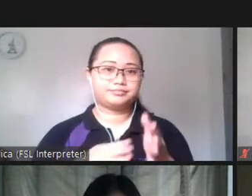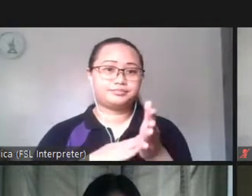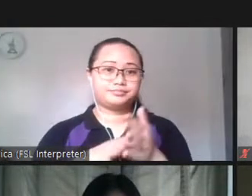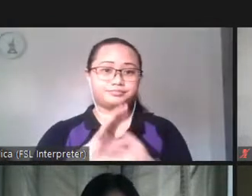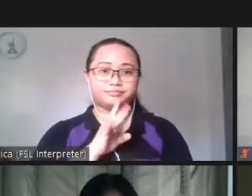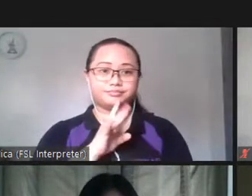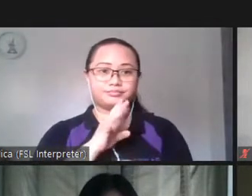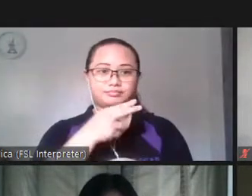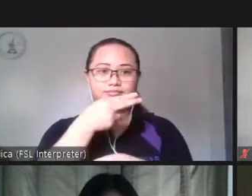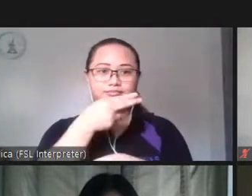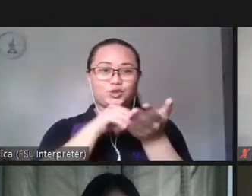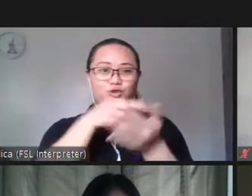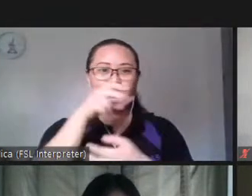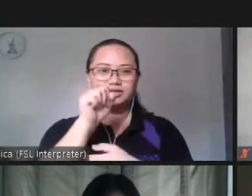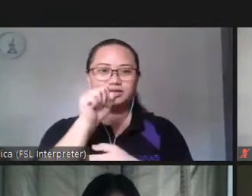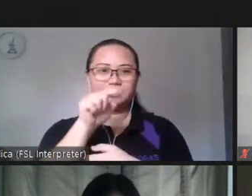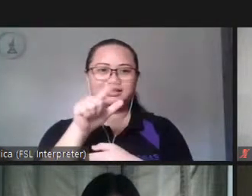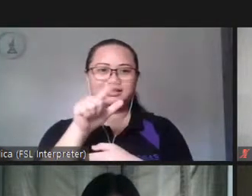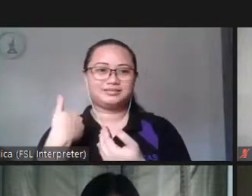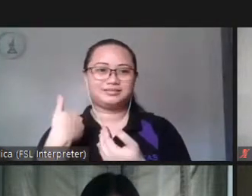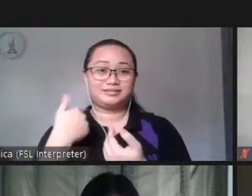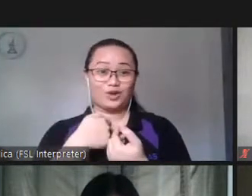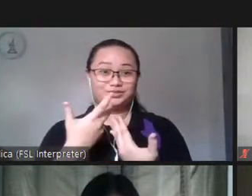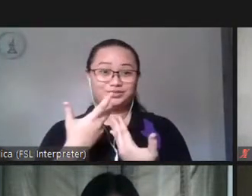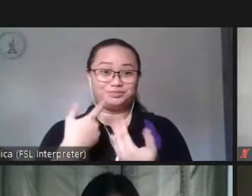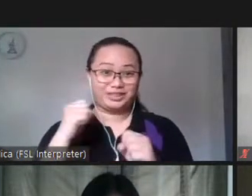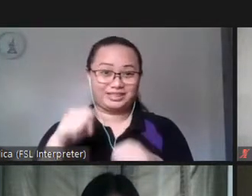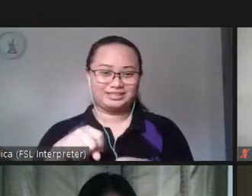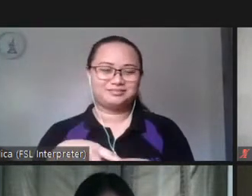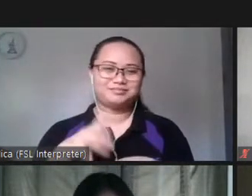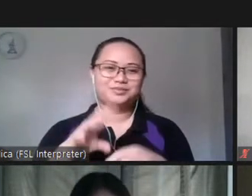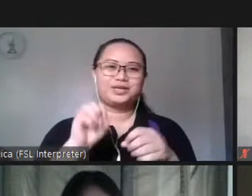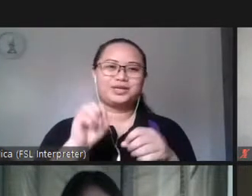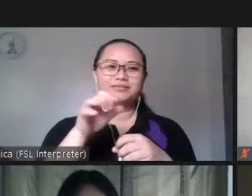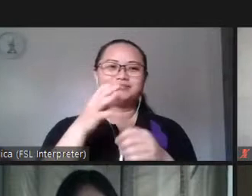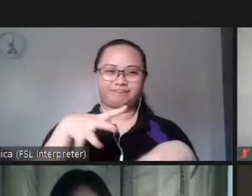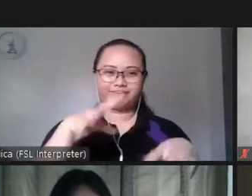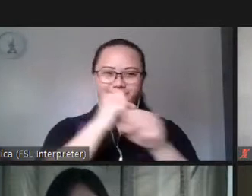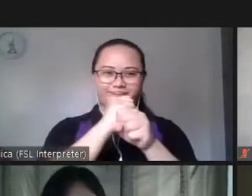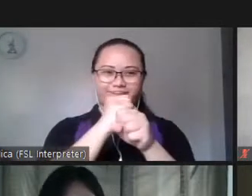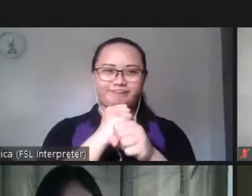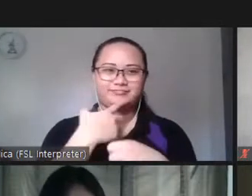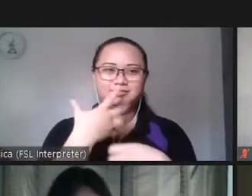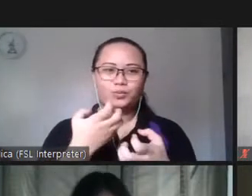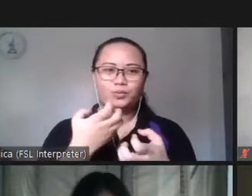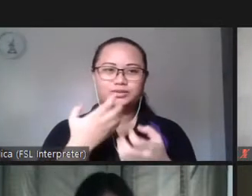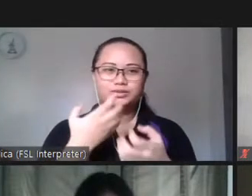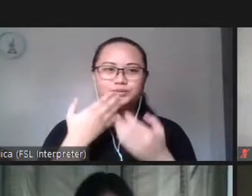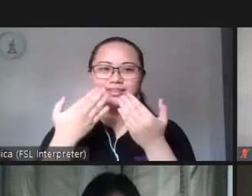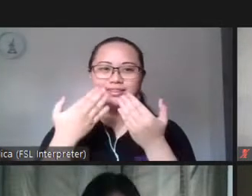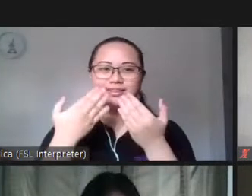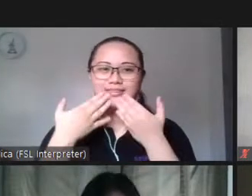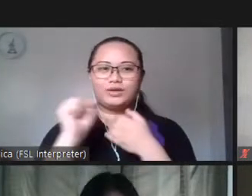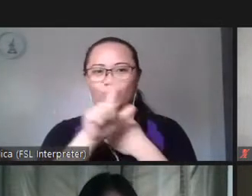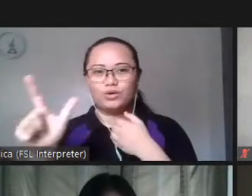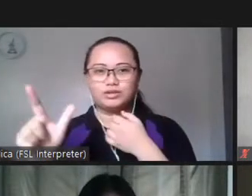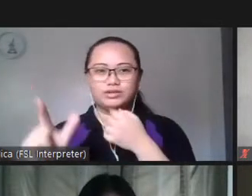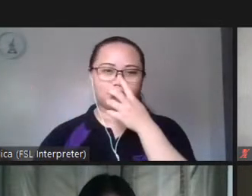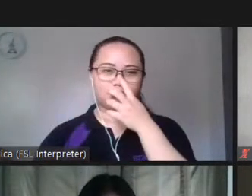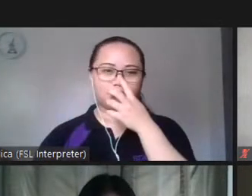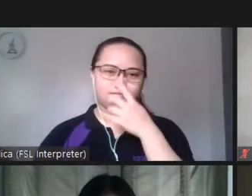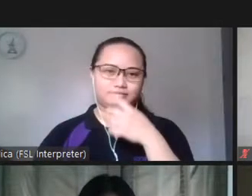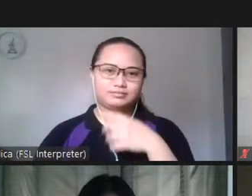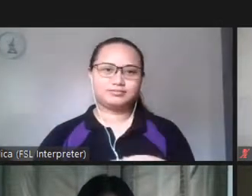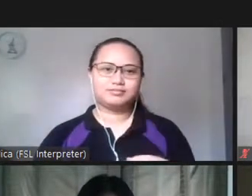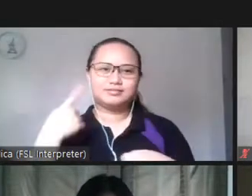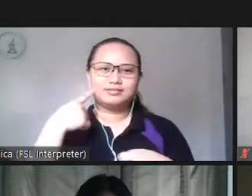Ako na muna. As final words siguro sa akin, I would like to thank you for